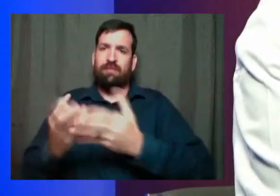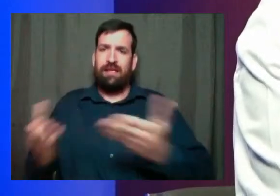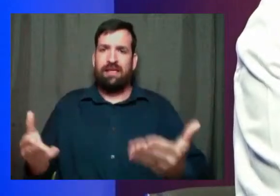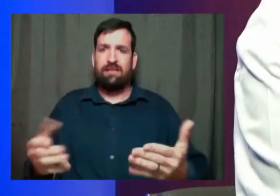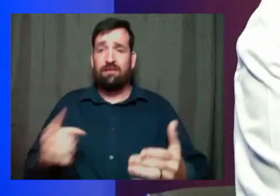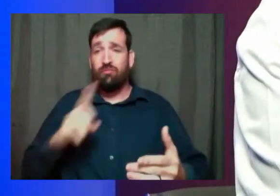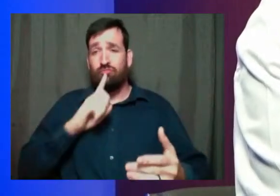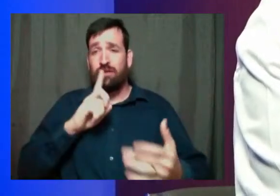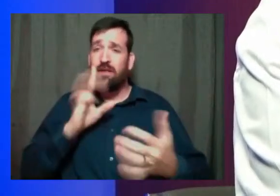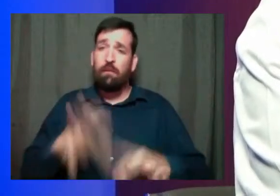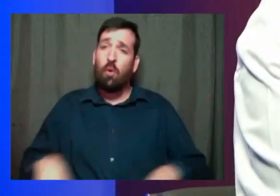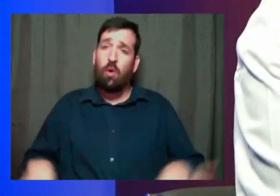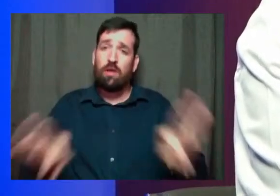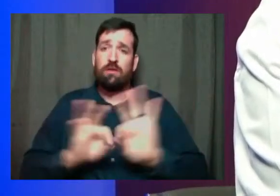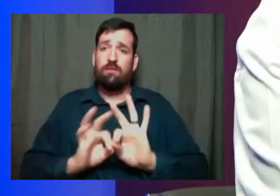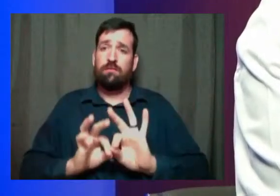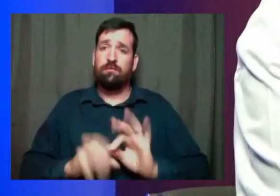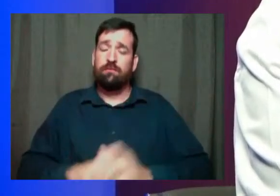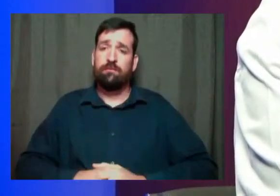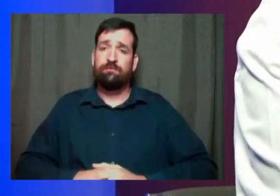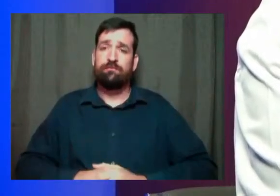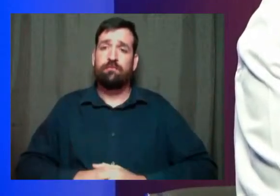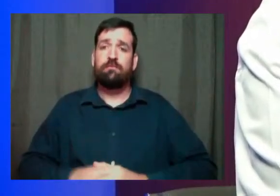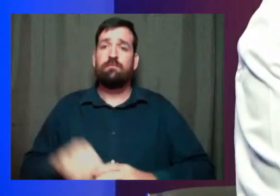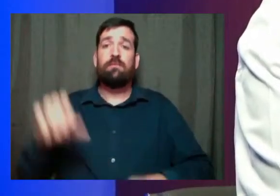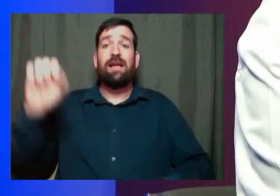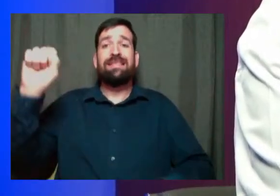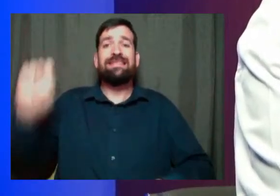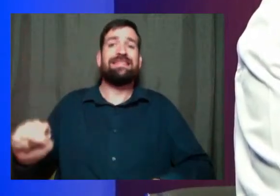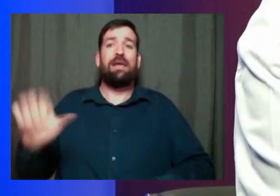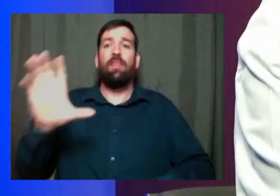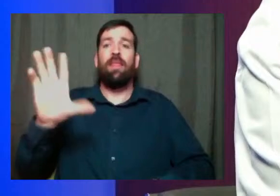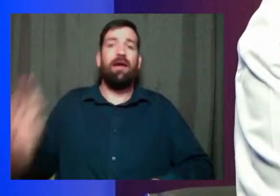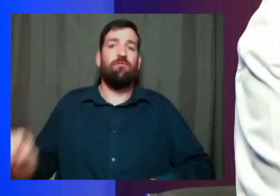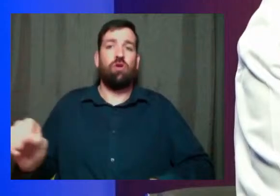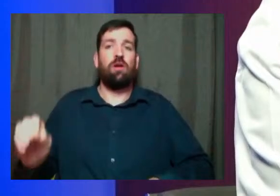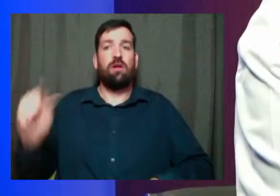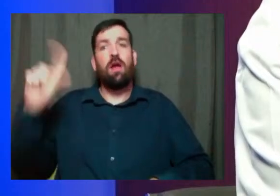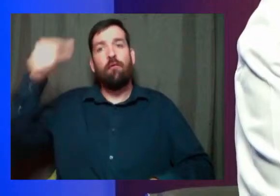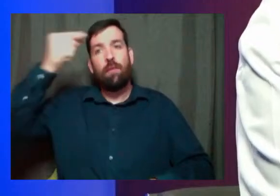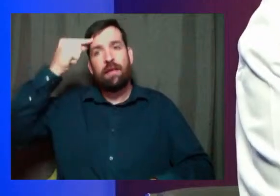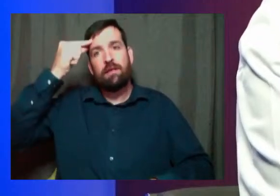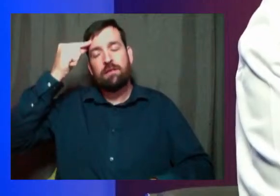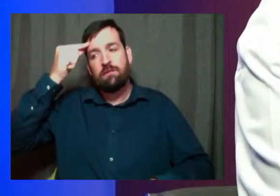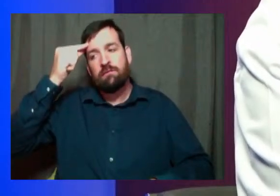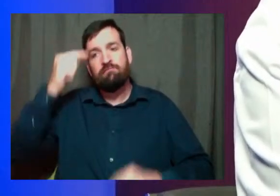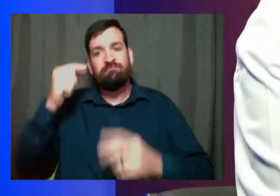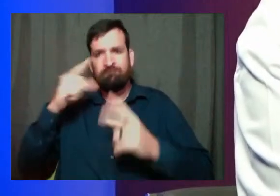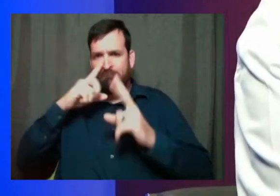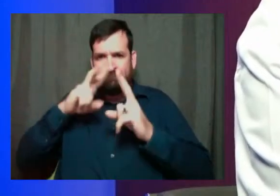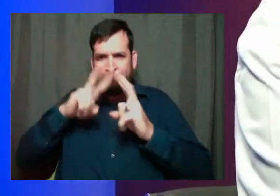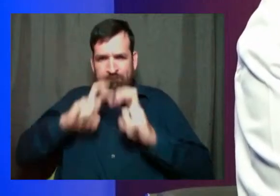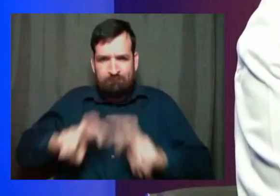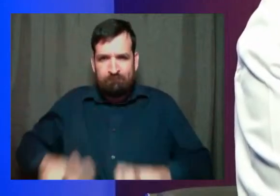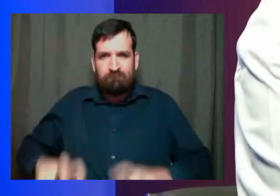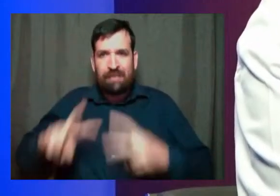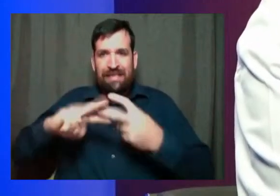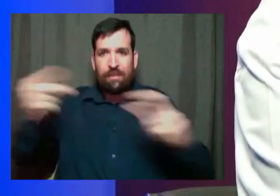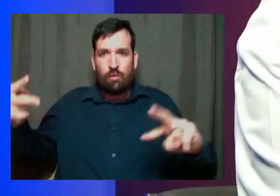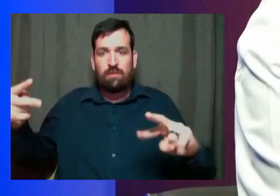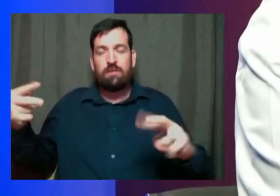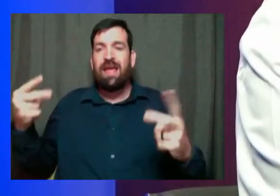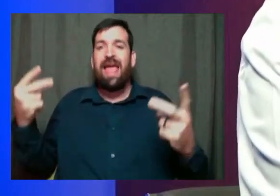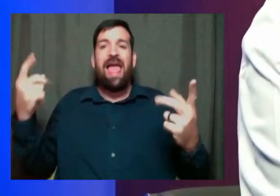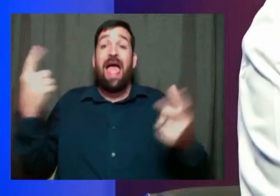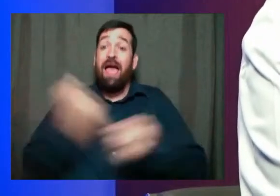important because the South African government shared they sequenced it, they shared it. Everybody got the genomic sequencing